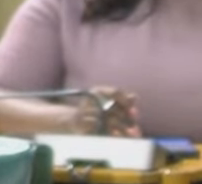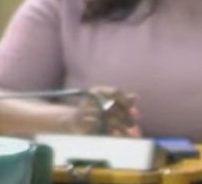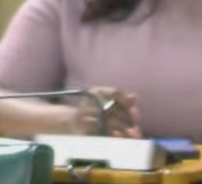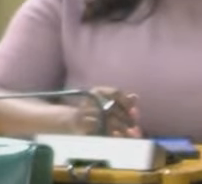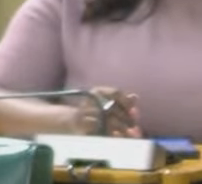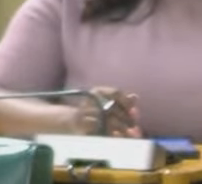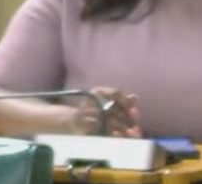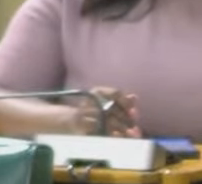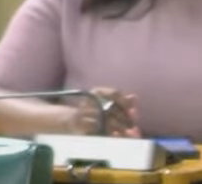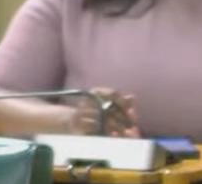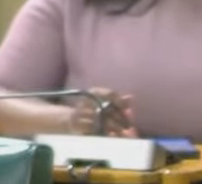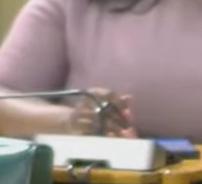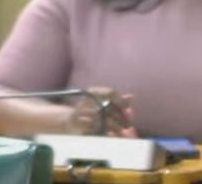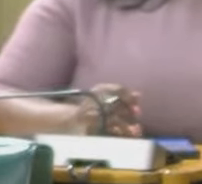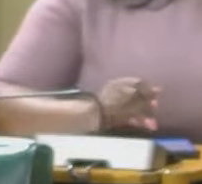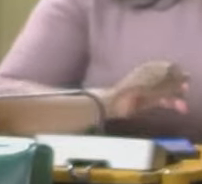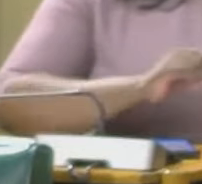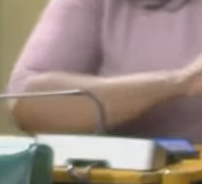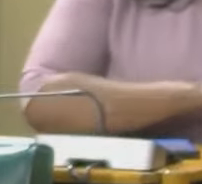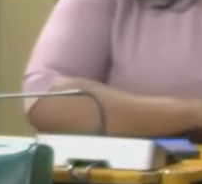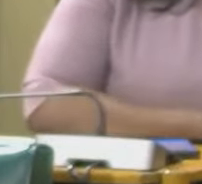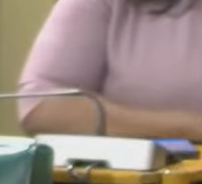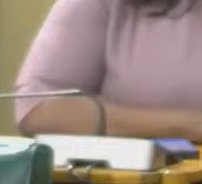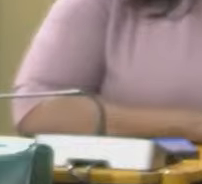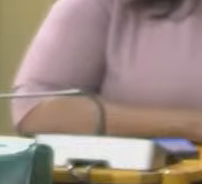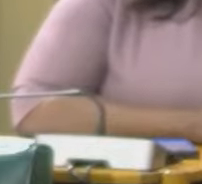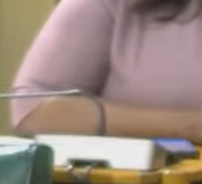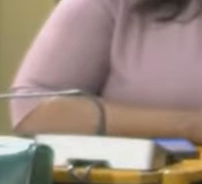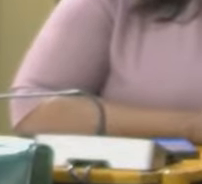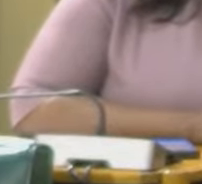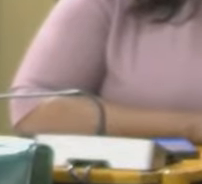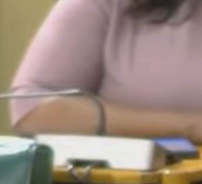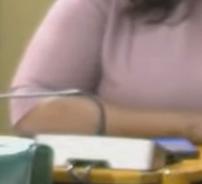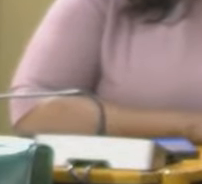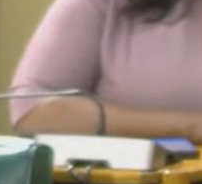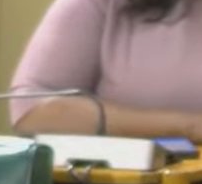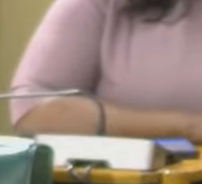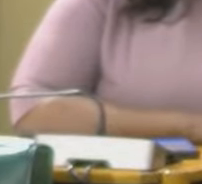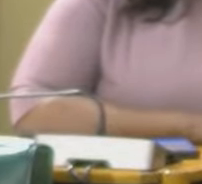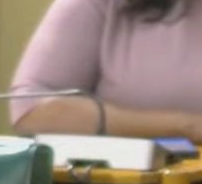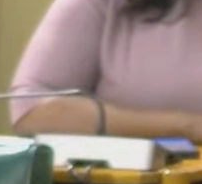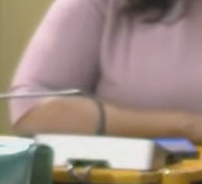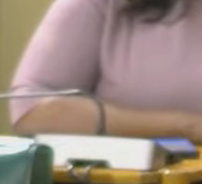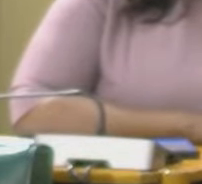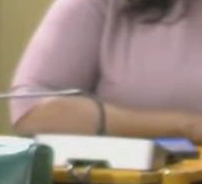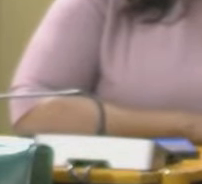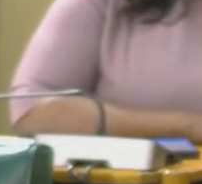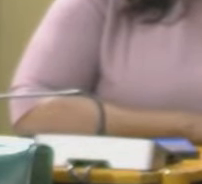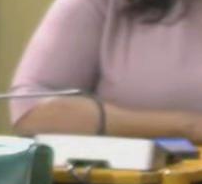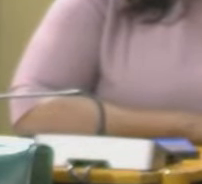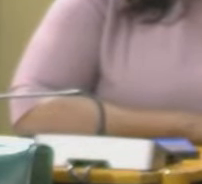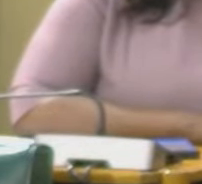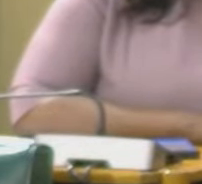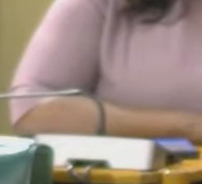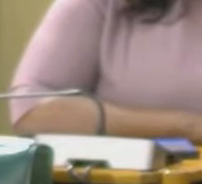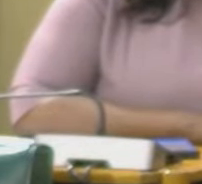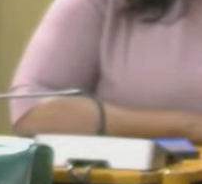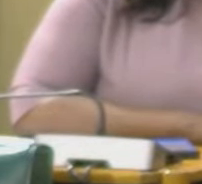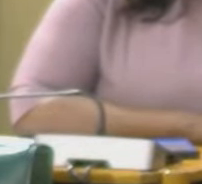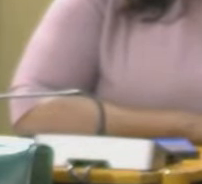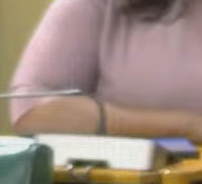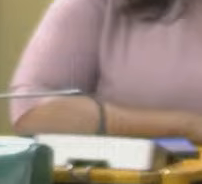hear how Mr. Golding would finance this. Commentators were public with their expectation that Mr. Golding